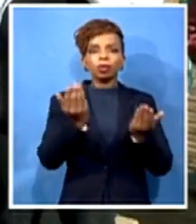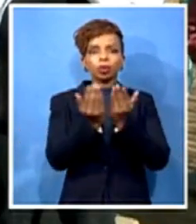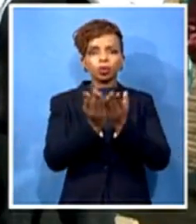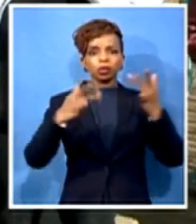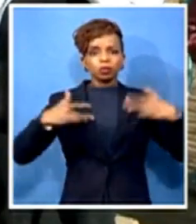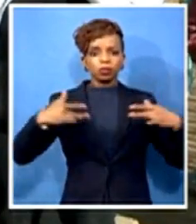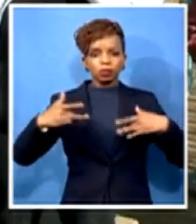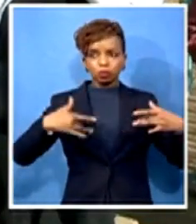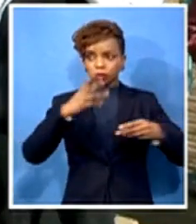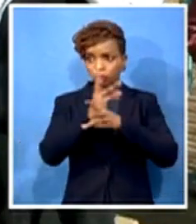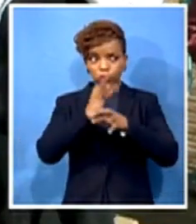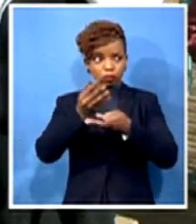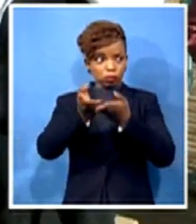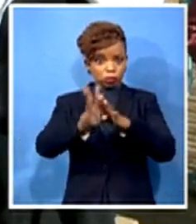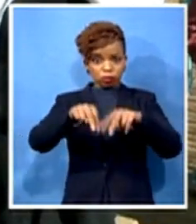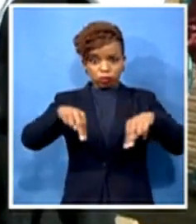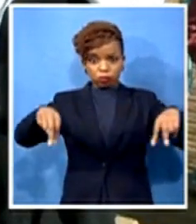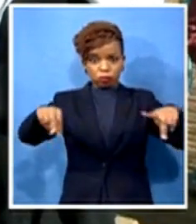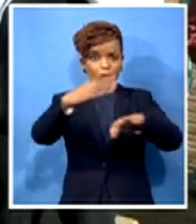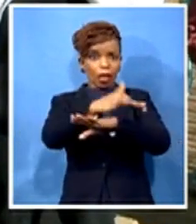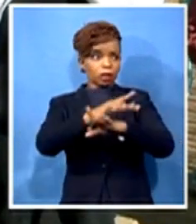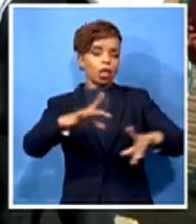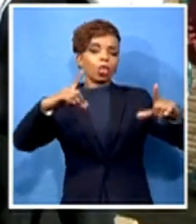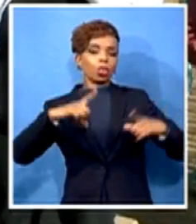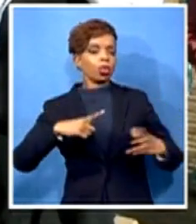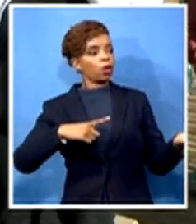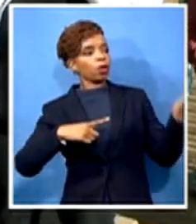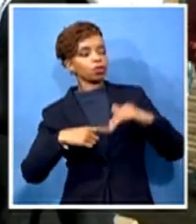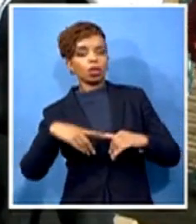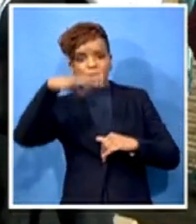that earlier we managed to speak to one of the teachers here at